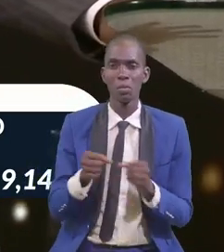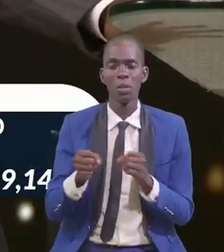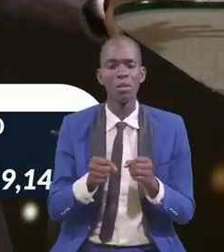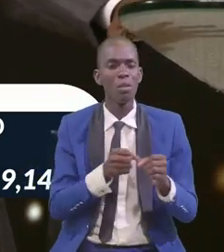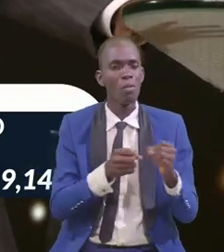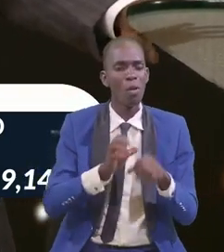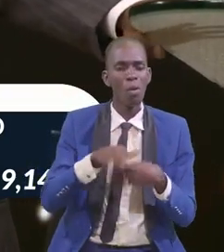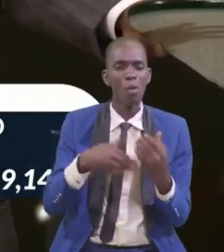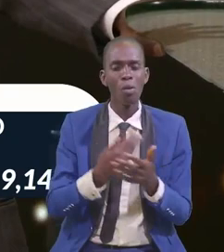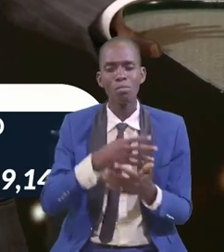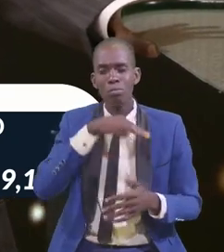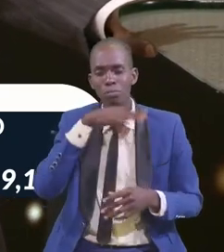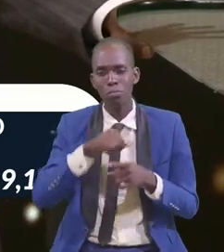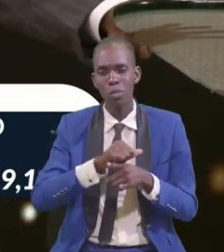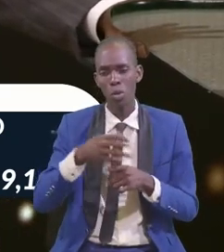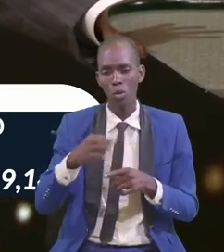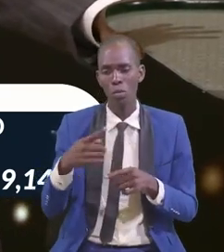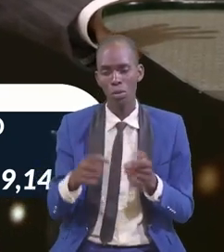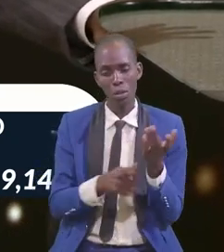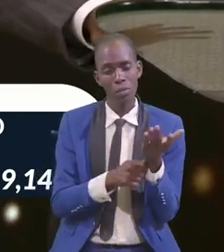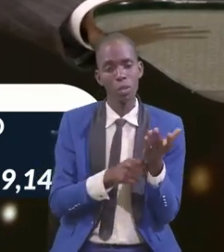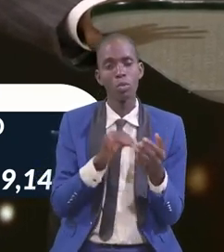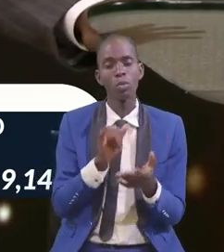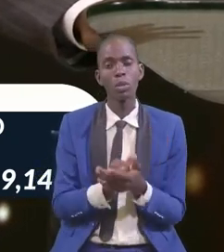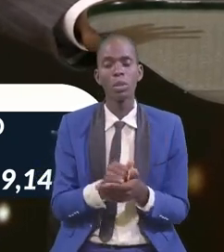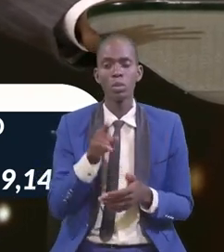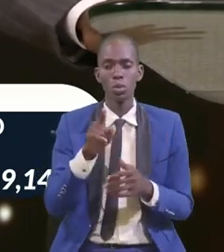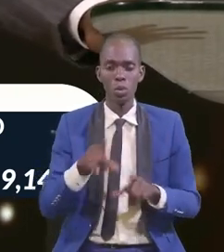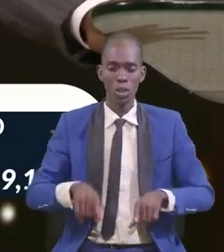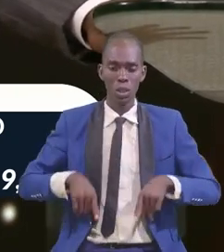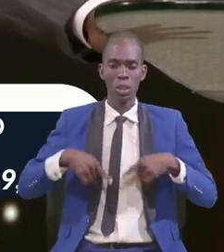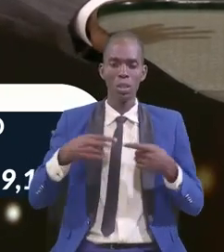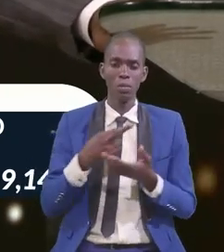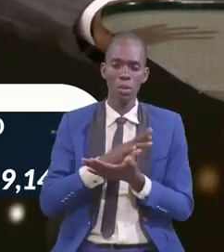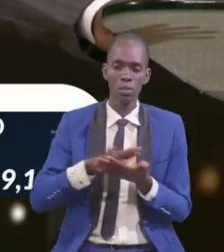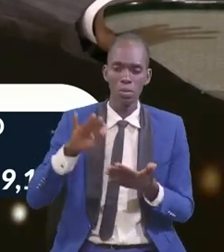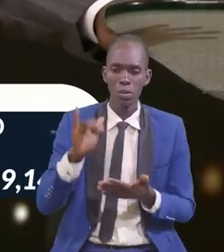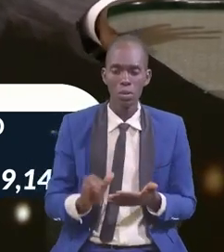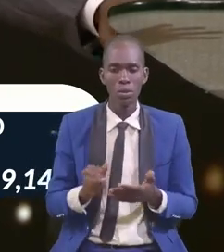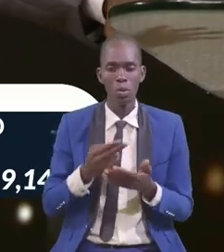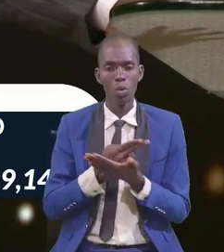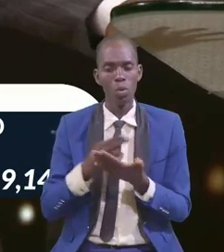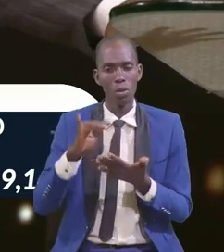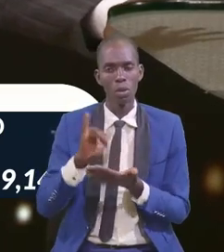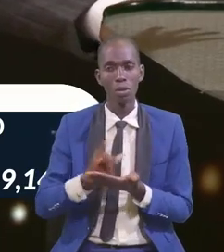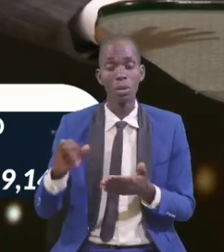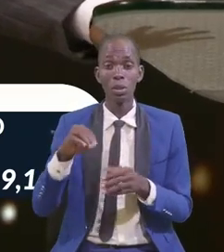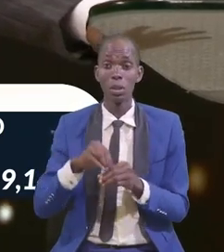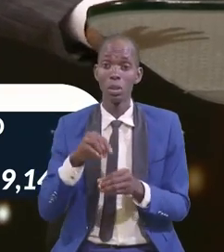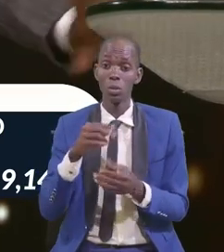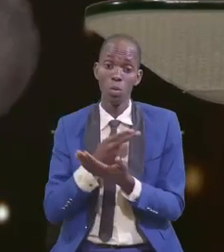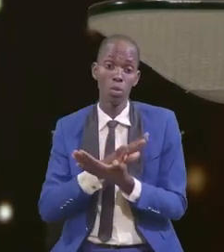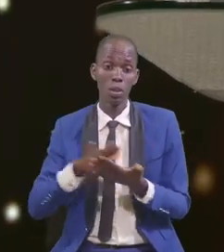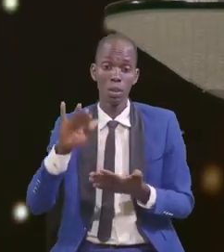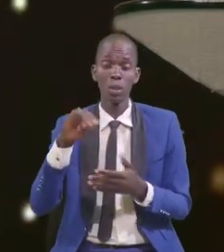of the flesh so that you live righteously, godly in this present world, that's not